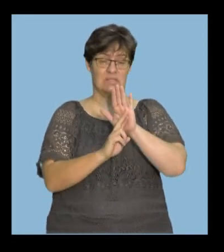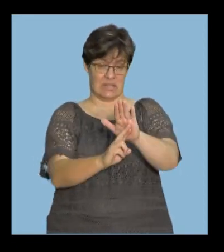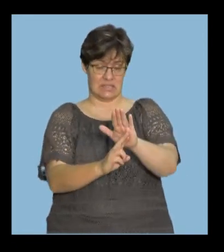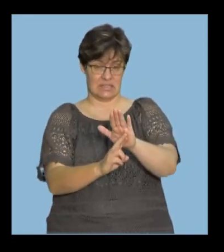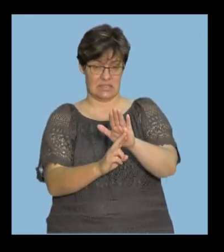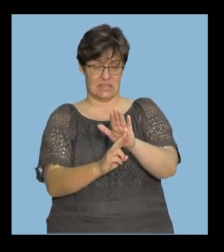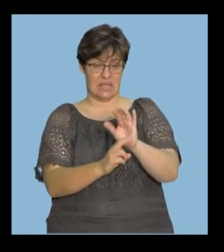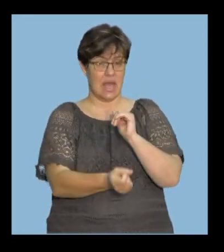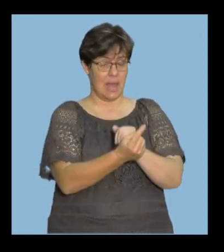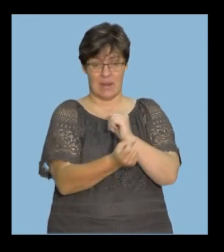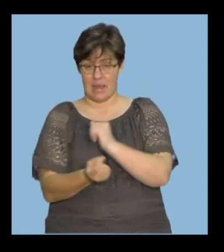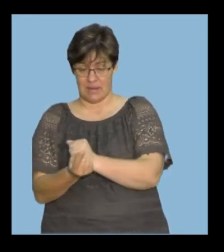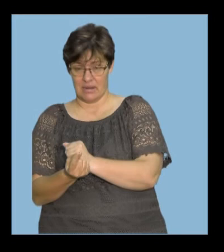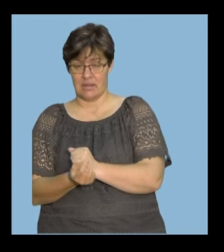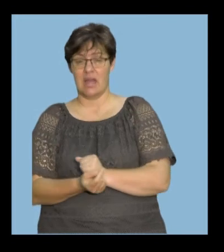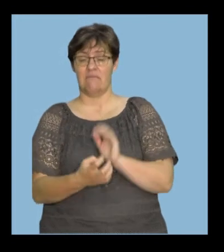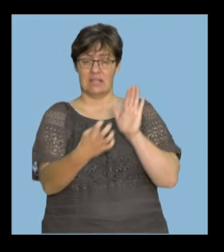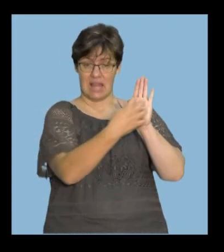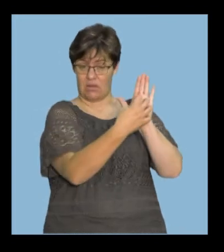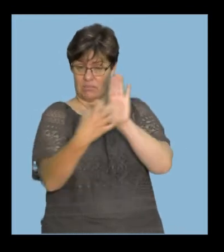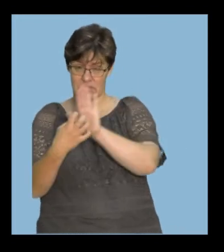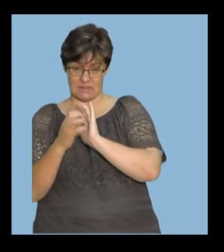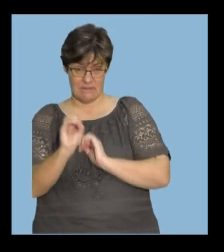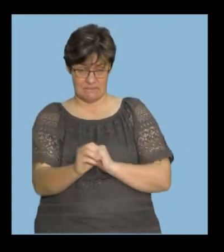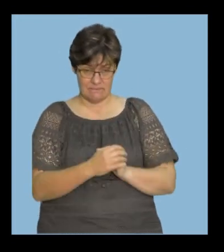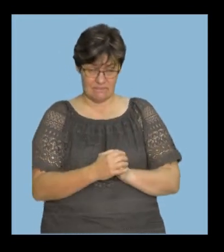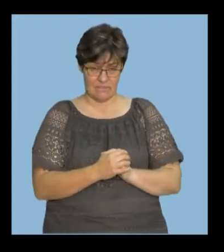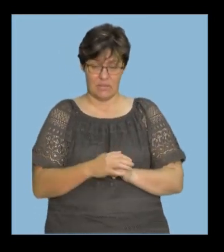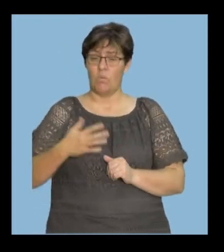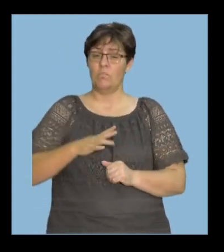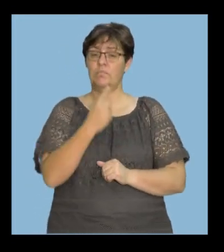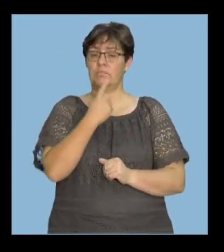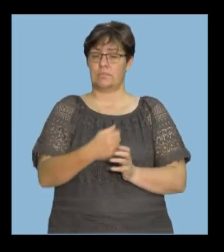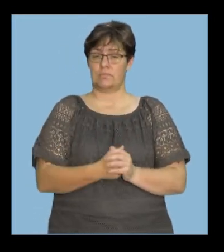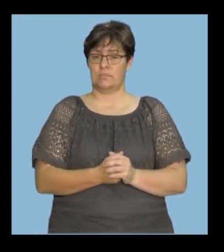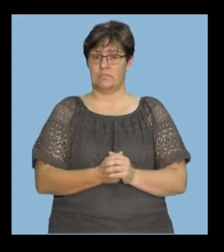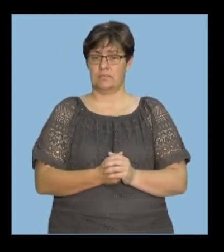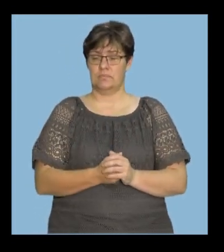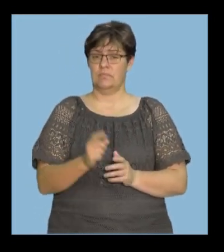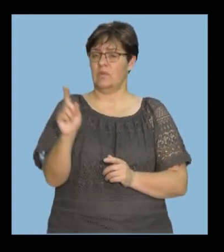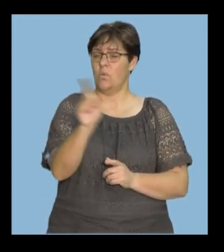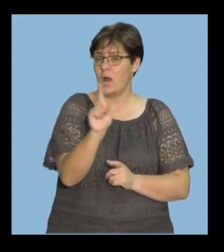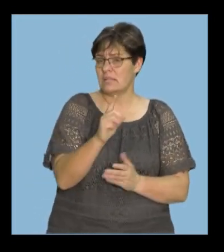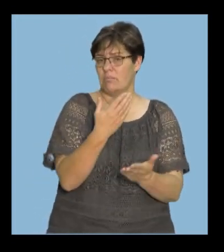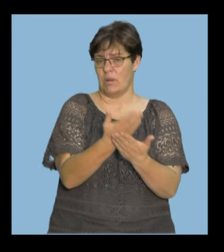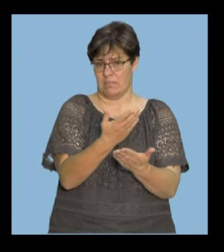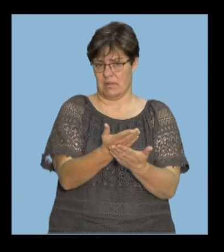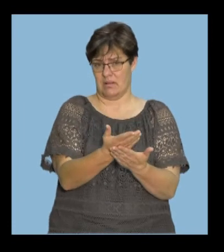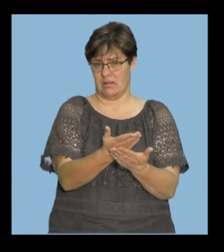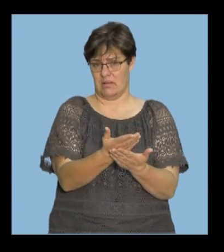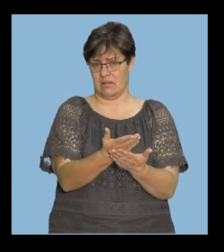they're representing events, they're sets, Venn diagrams, and we want to be able to say, what is the